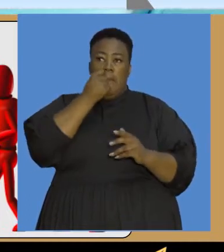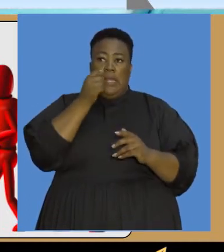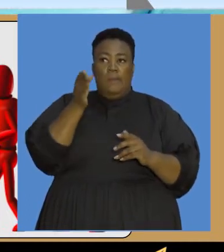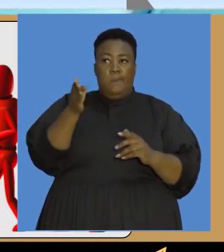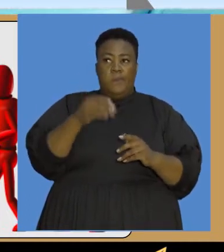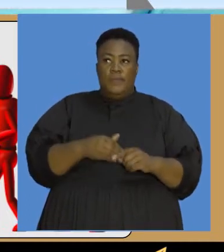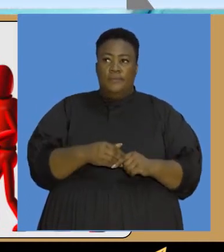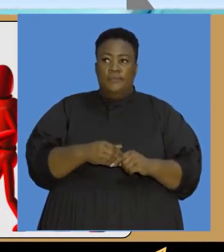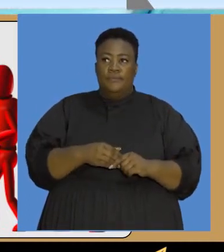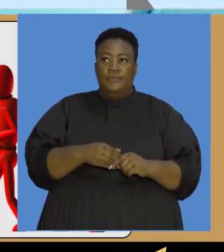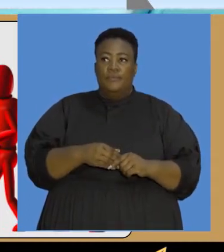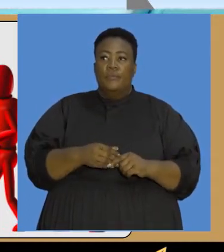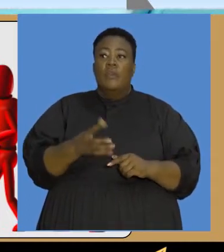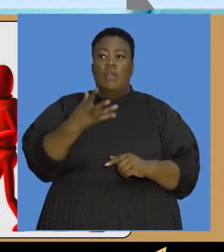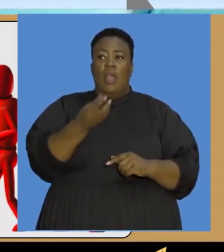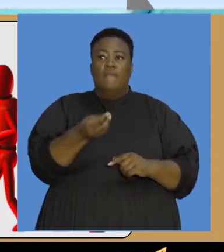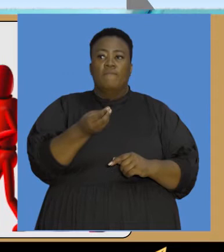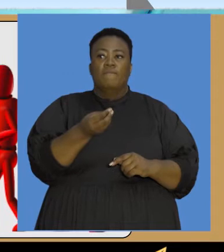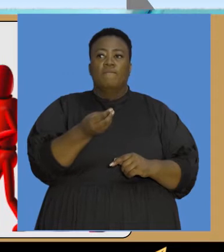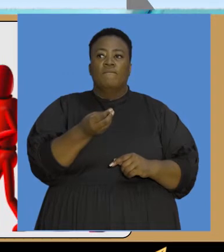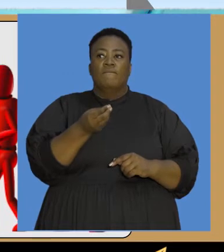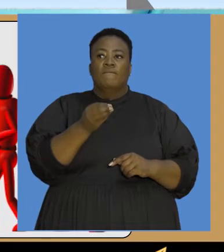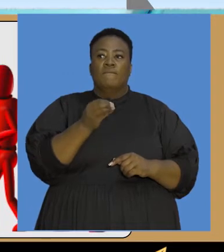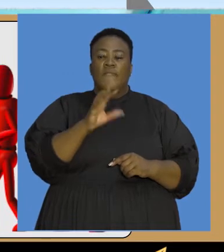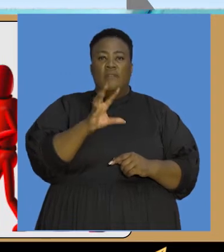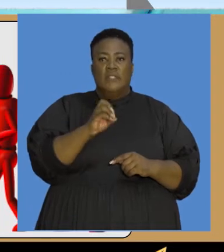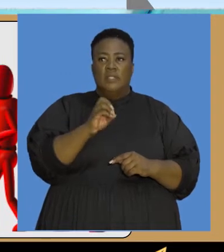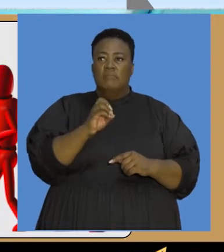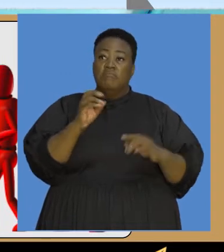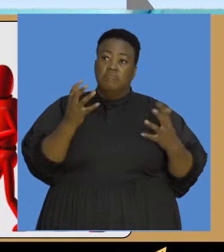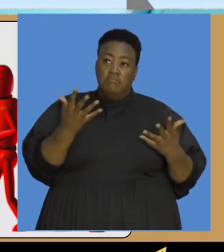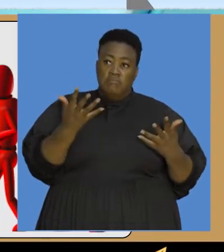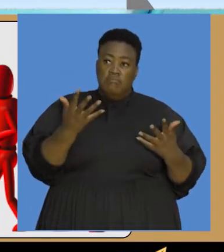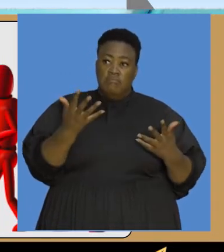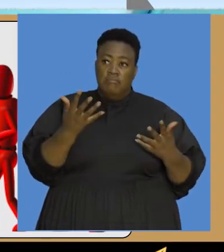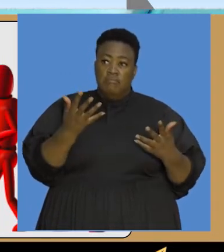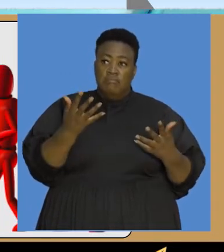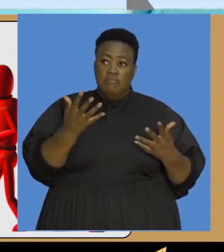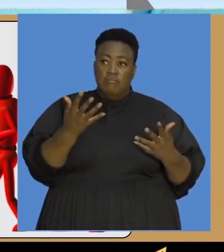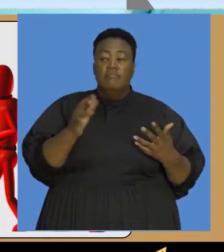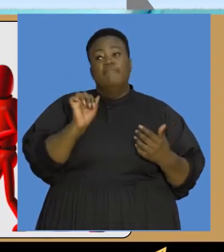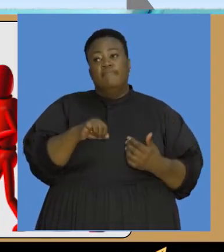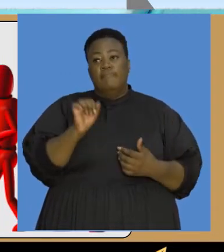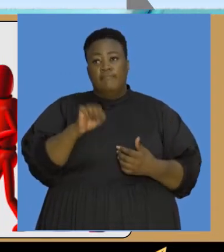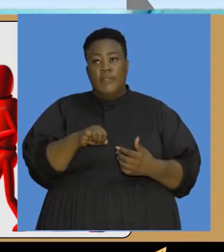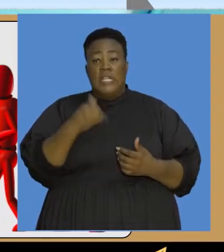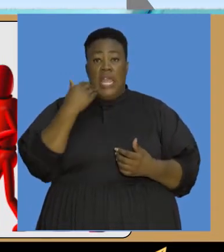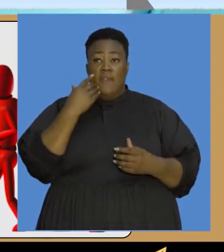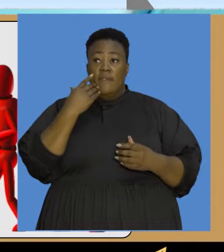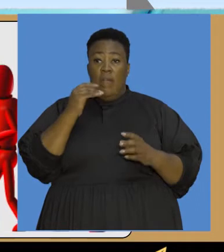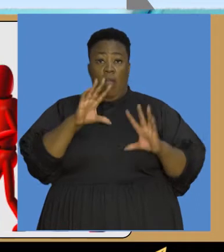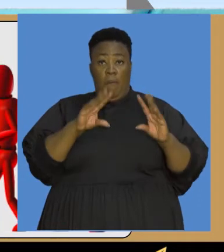side. He's got a force of 50, and we're going to let him go. Well, obviously, if I pause